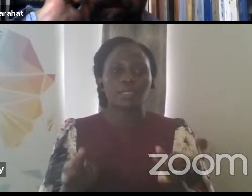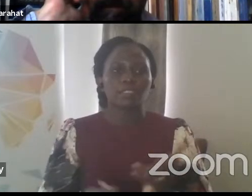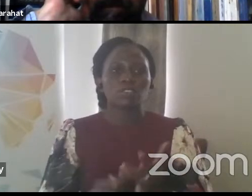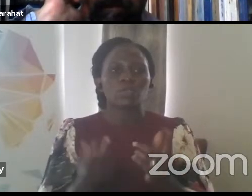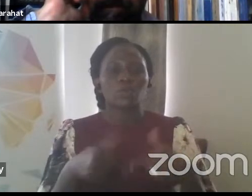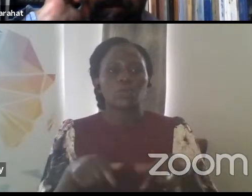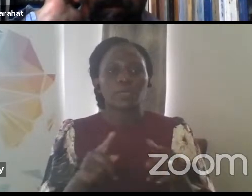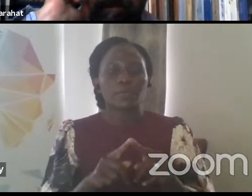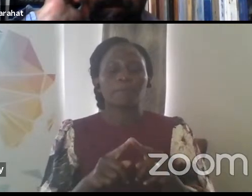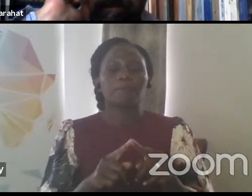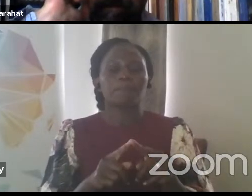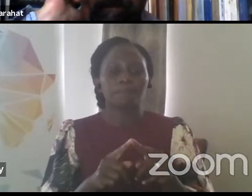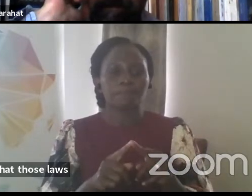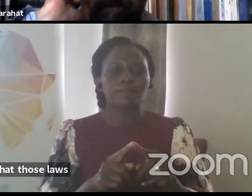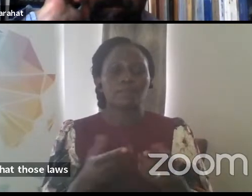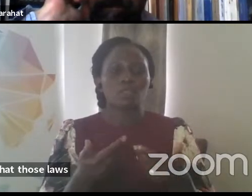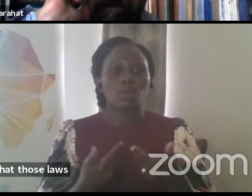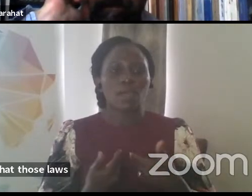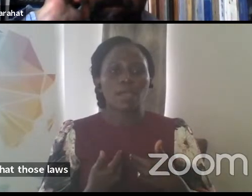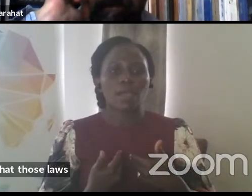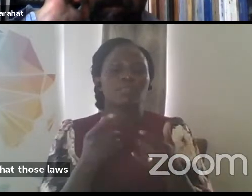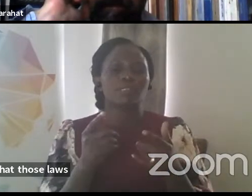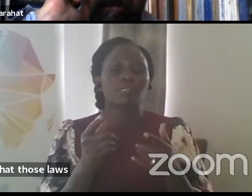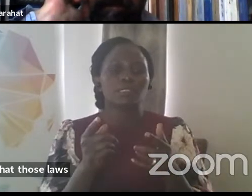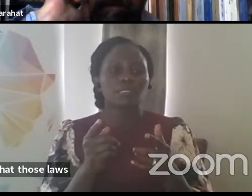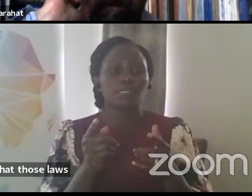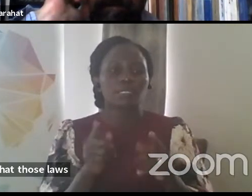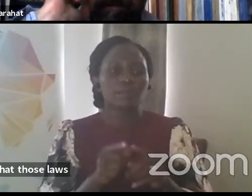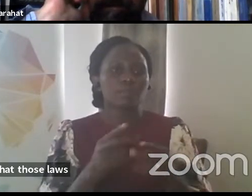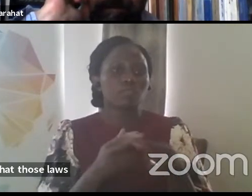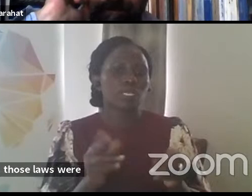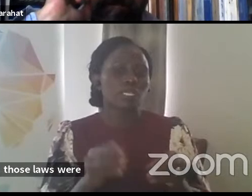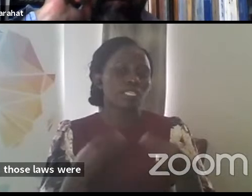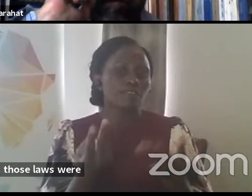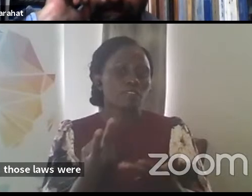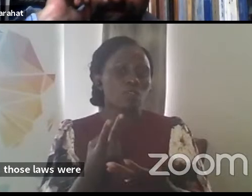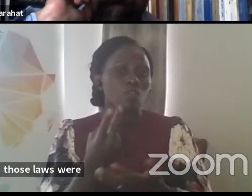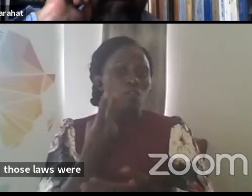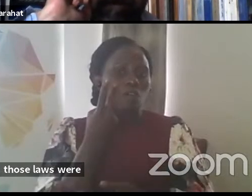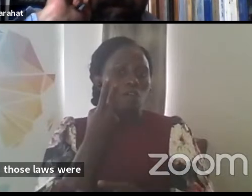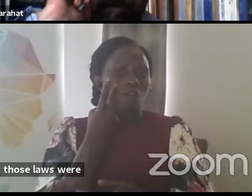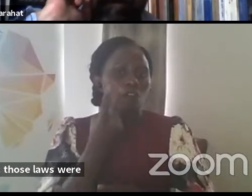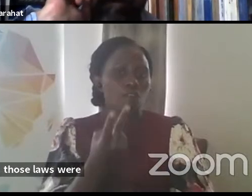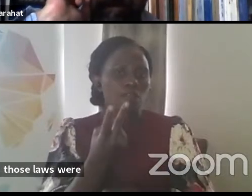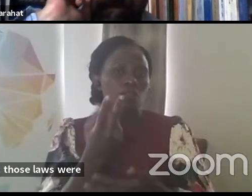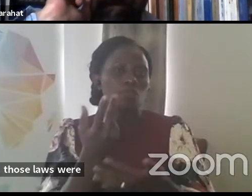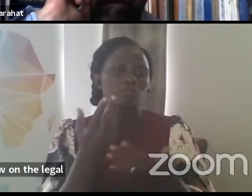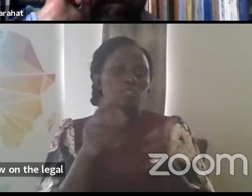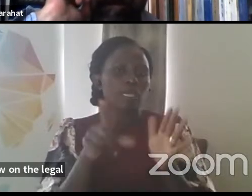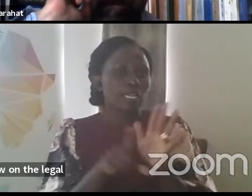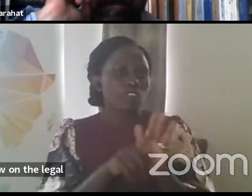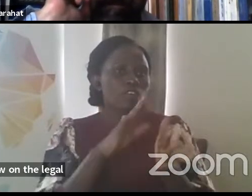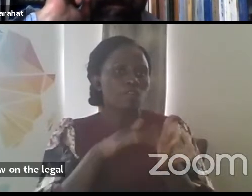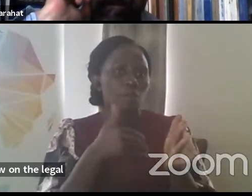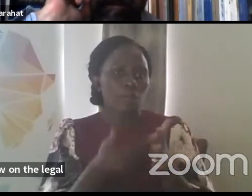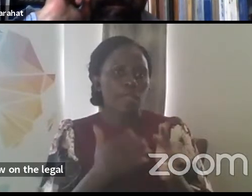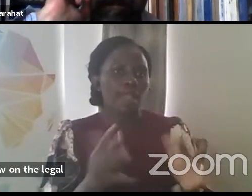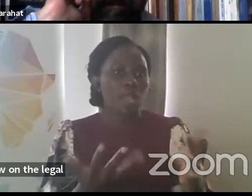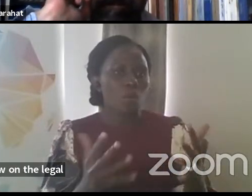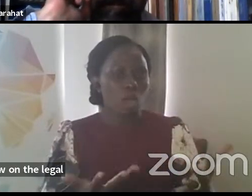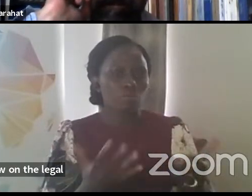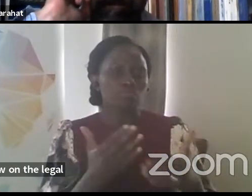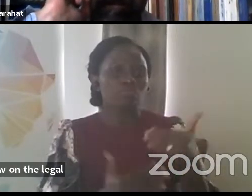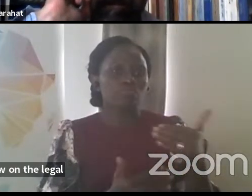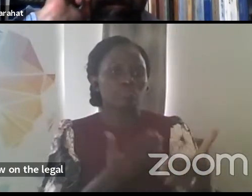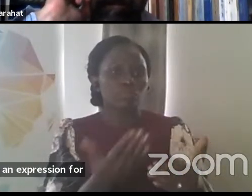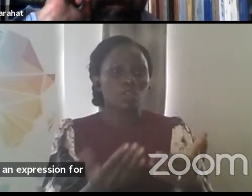that those laws were used. Just to give you an overview on the legal framework in Tunisia when it comes to freedom of expression, for example.